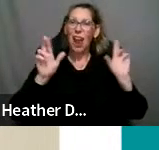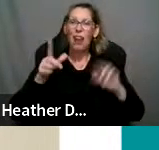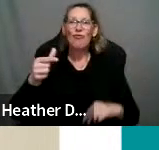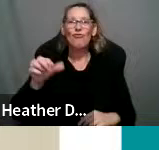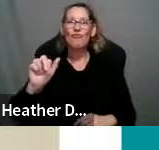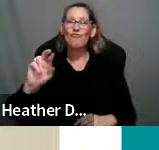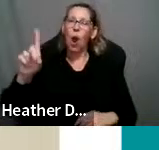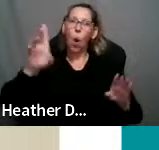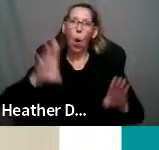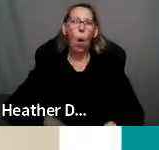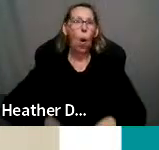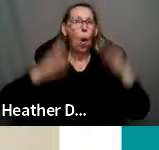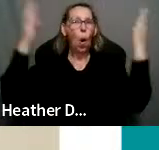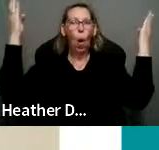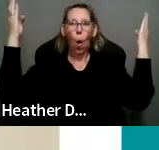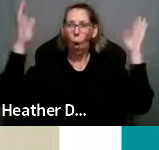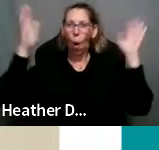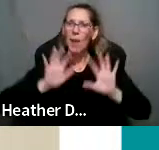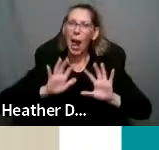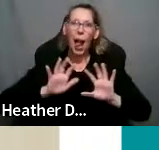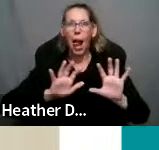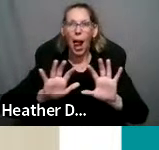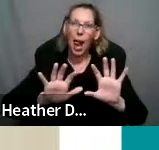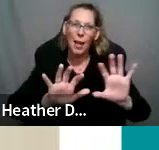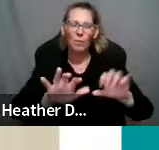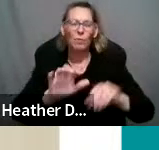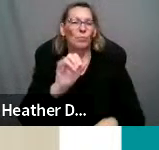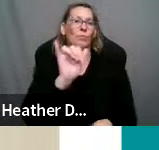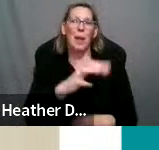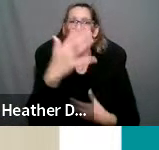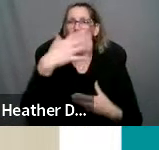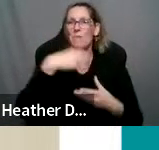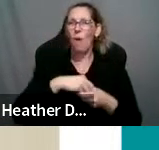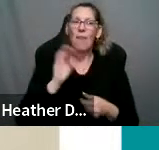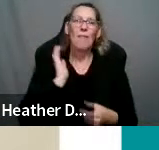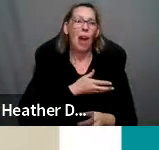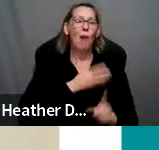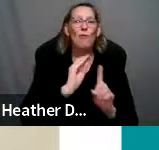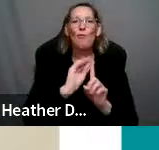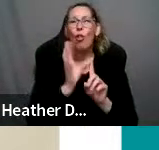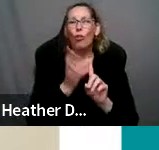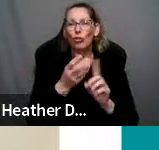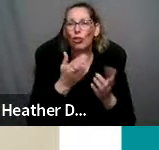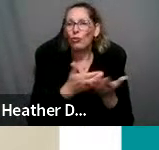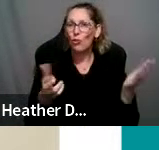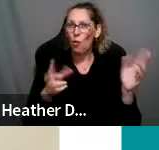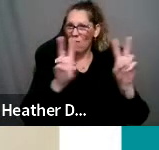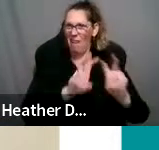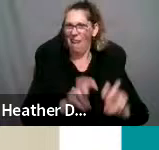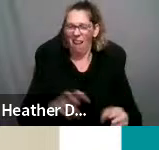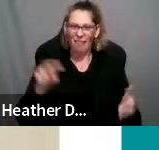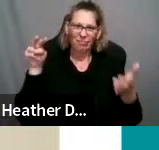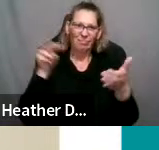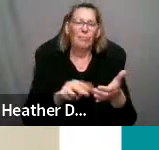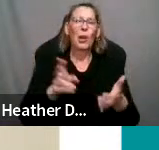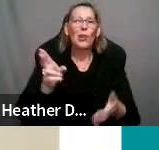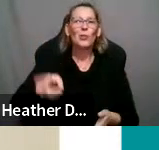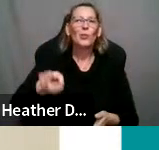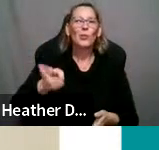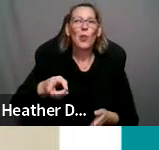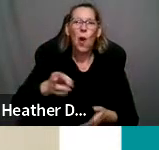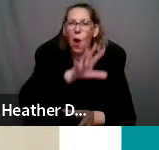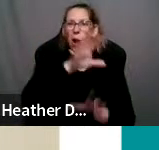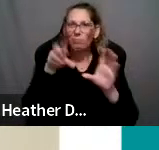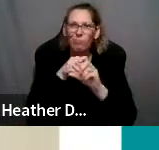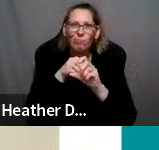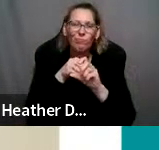opened. This is just part of our cultural resource analysis, is looking at historic properties throughout the